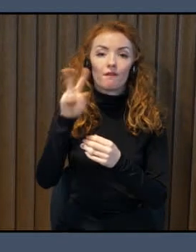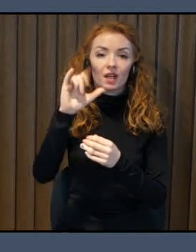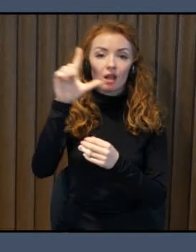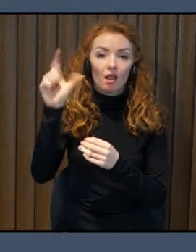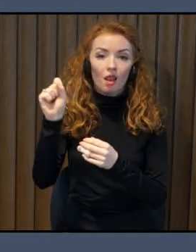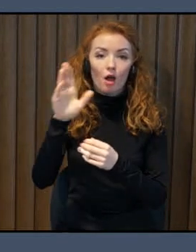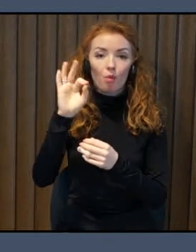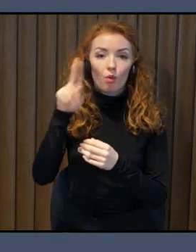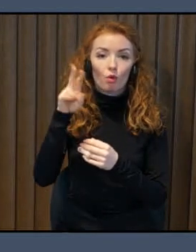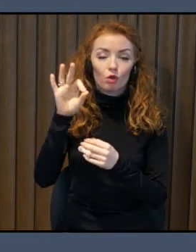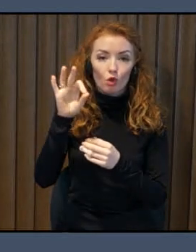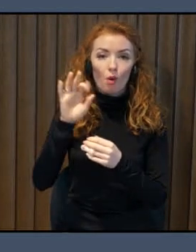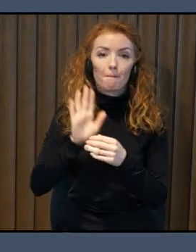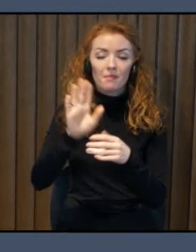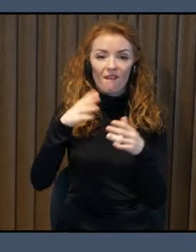has